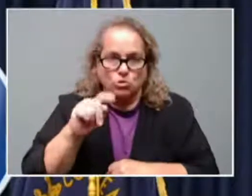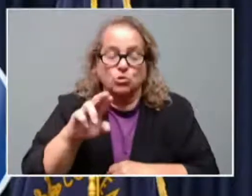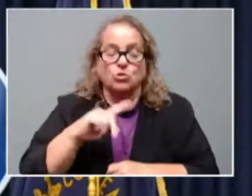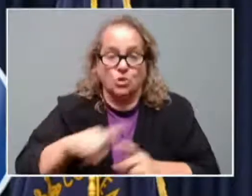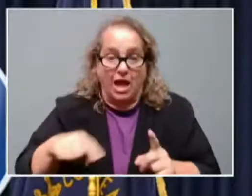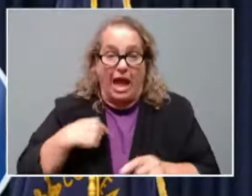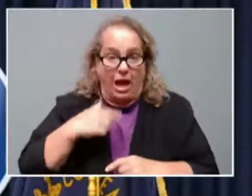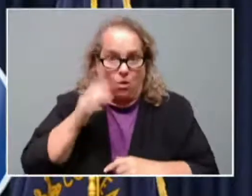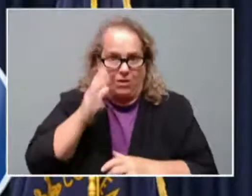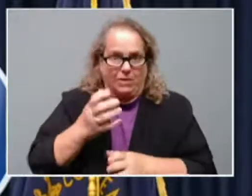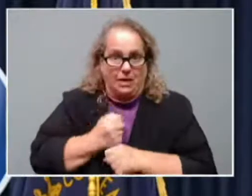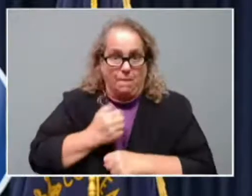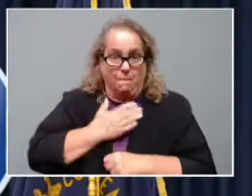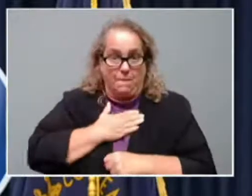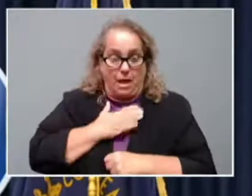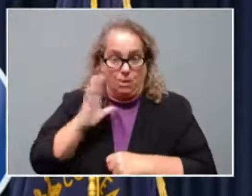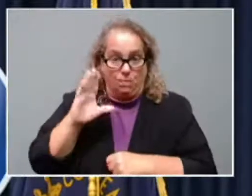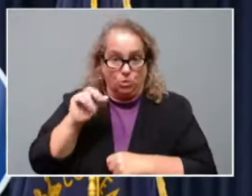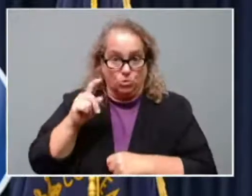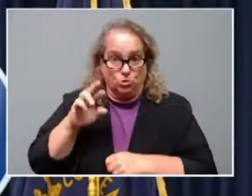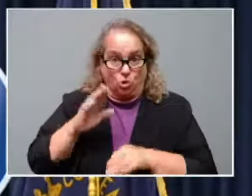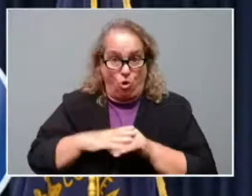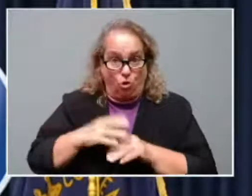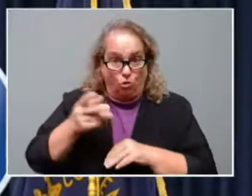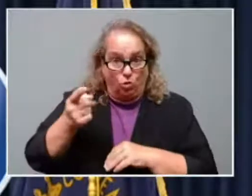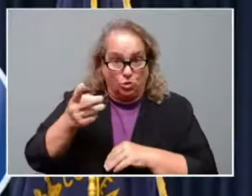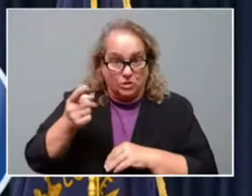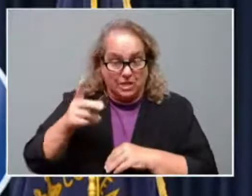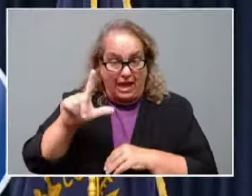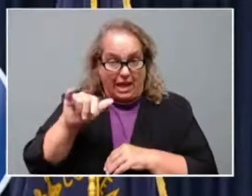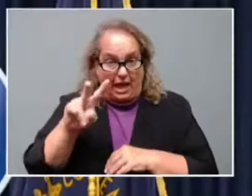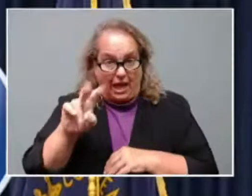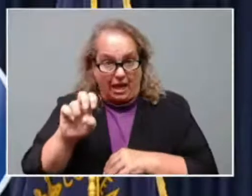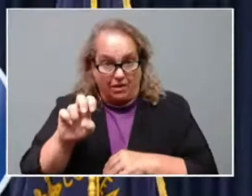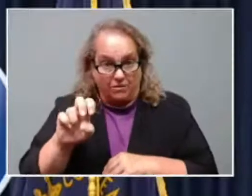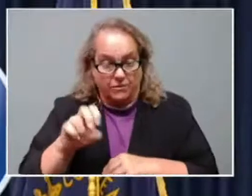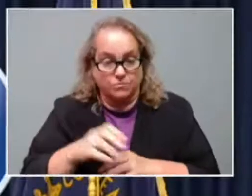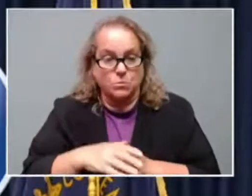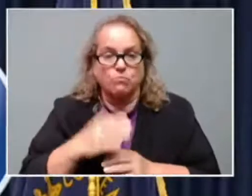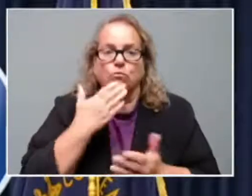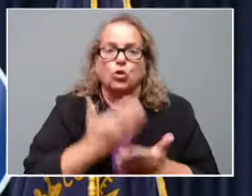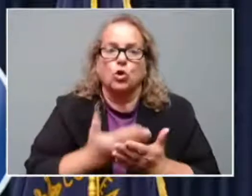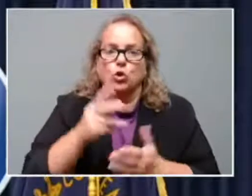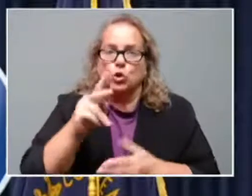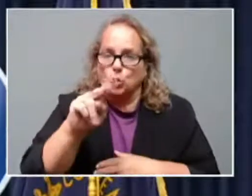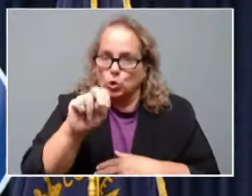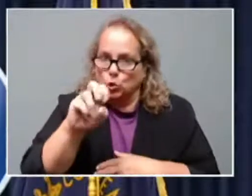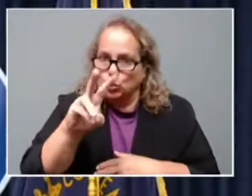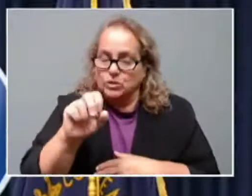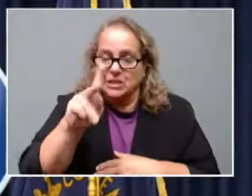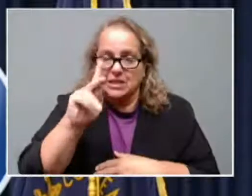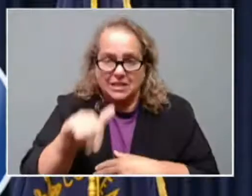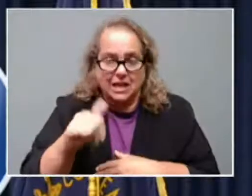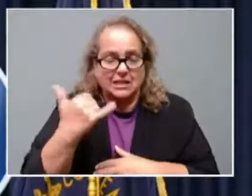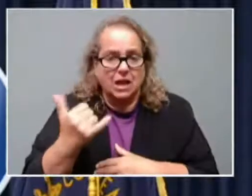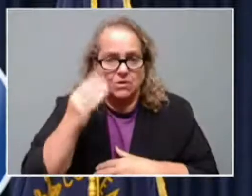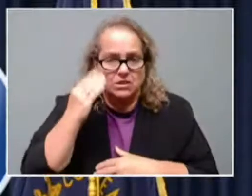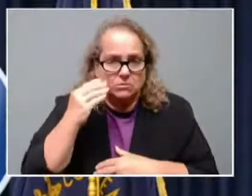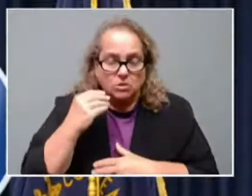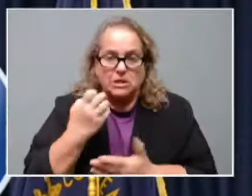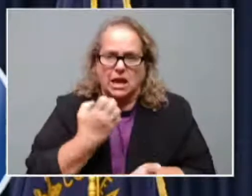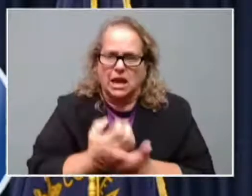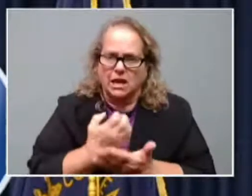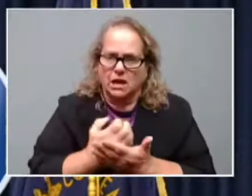update. So today, let's start with good news. Kentucky is experiencing unprecedented economic momentum. And today